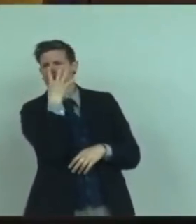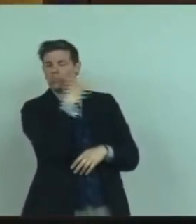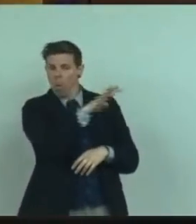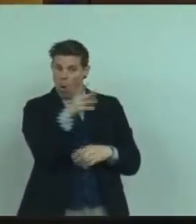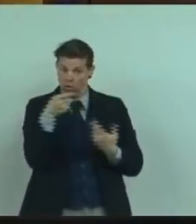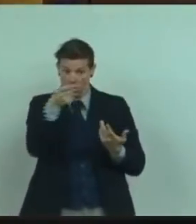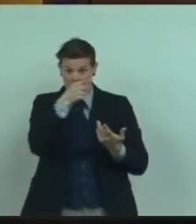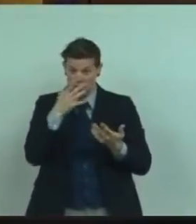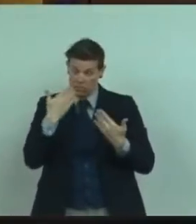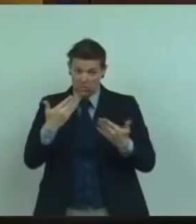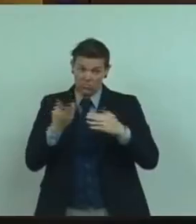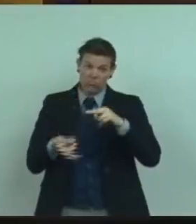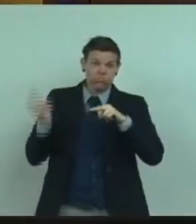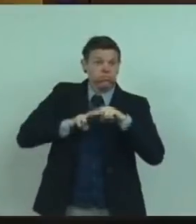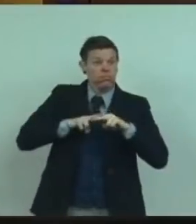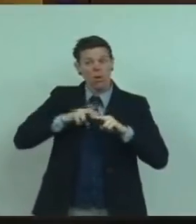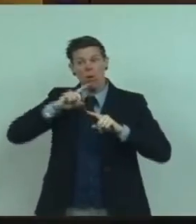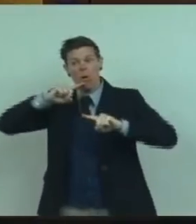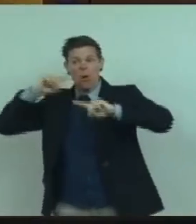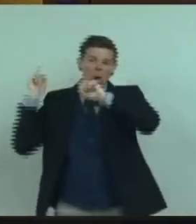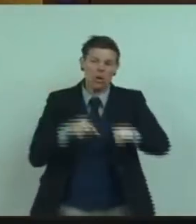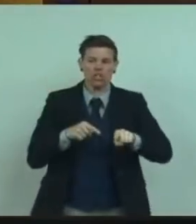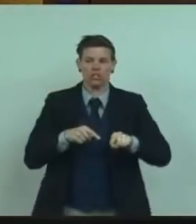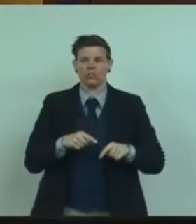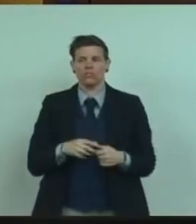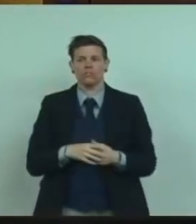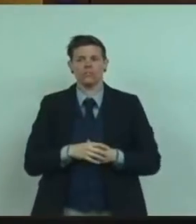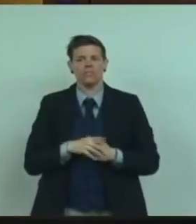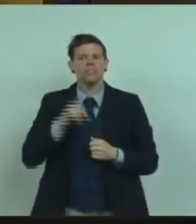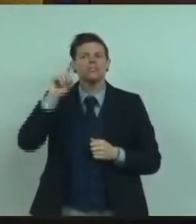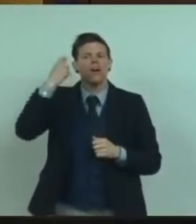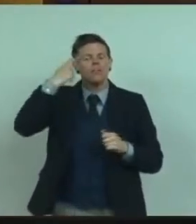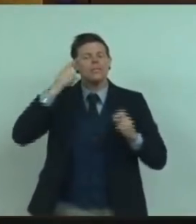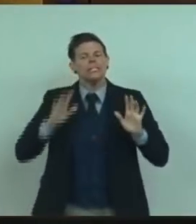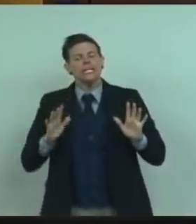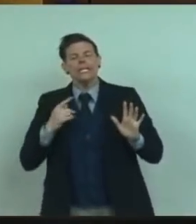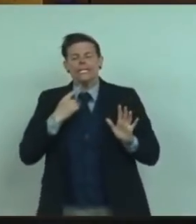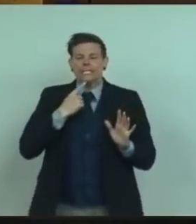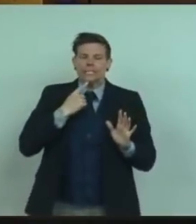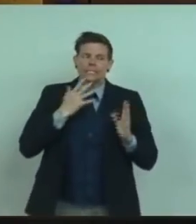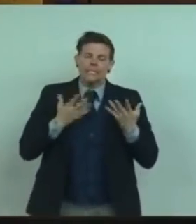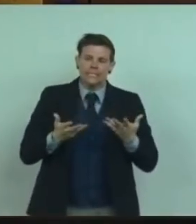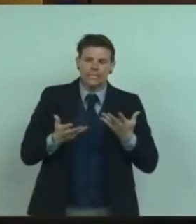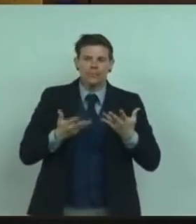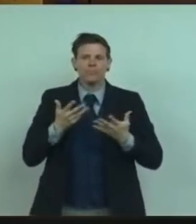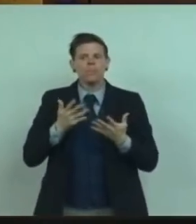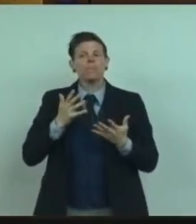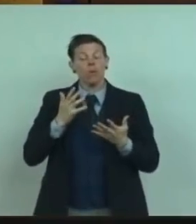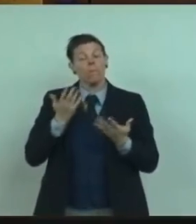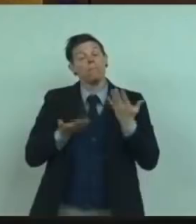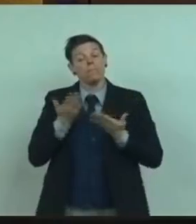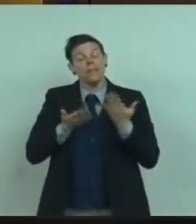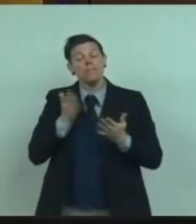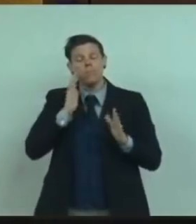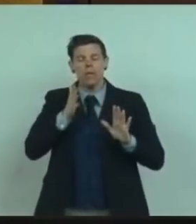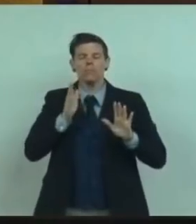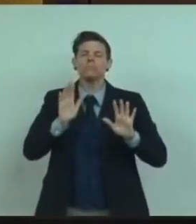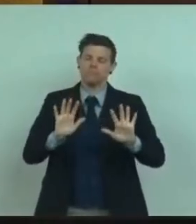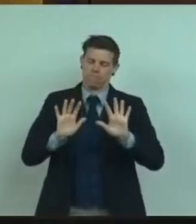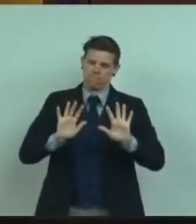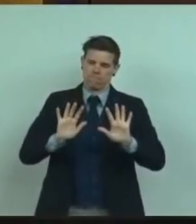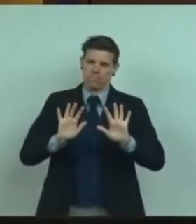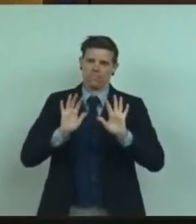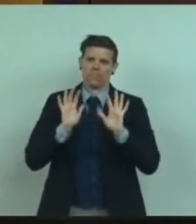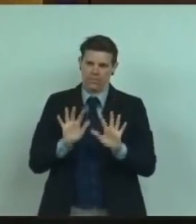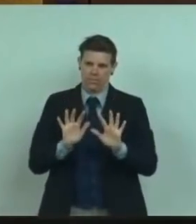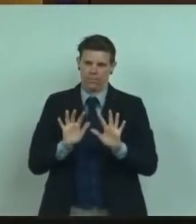latter part of your question. There should be. There is a lot of attention now that each of the states are